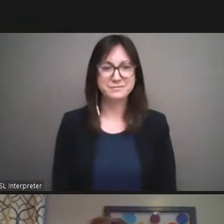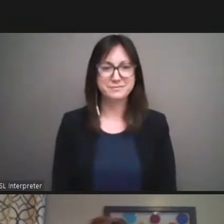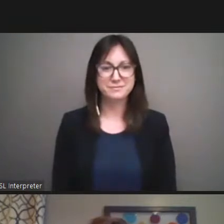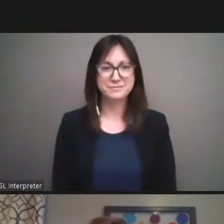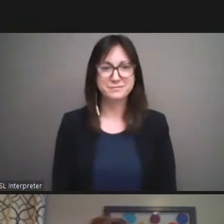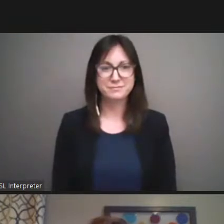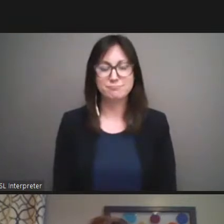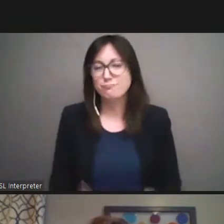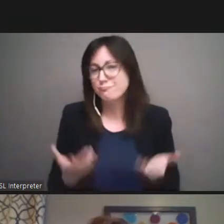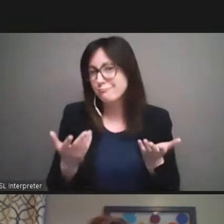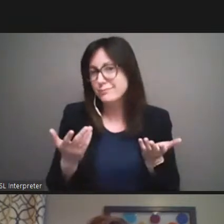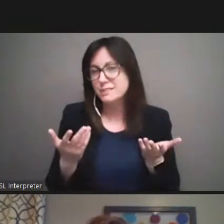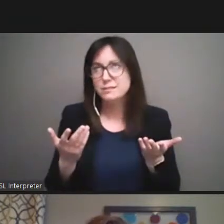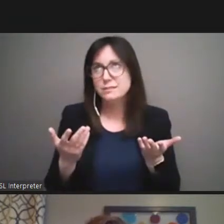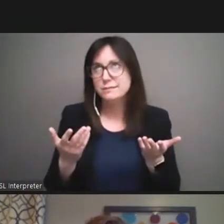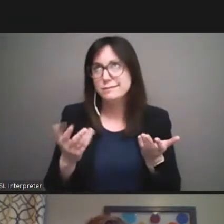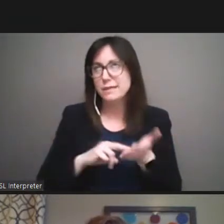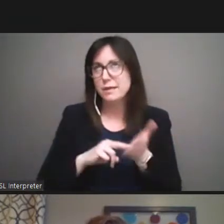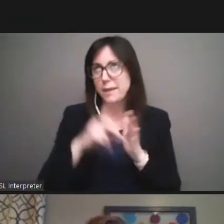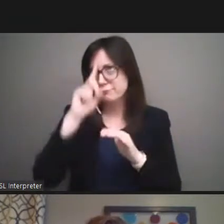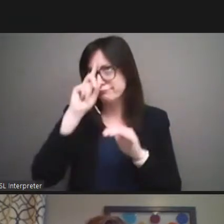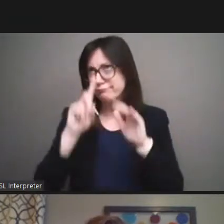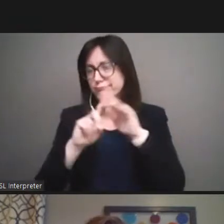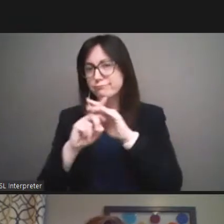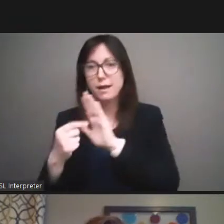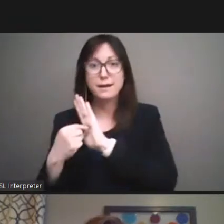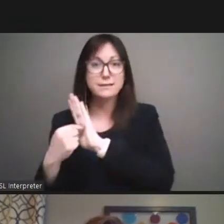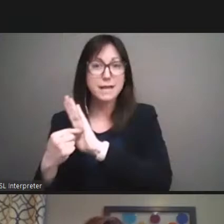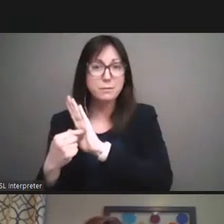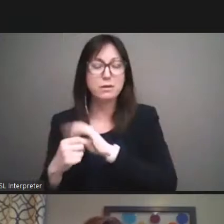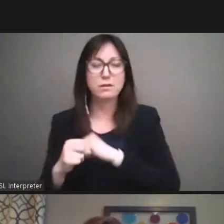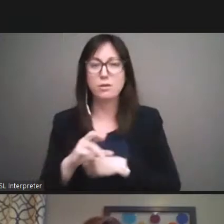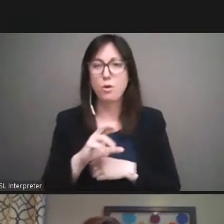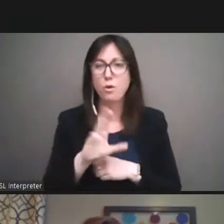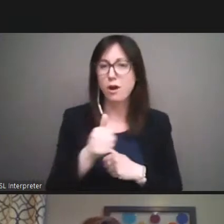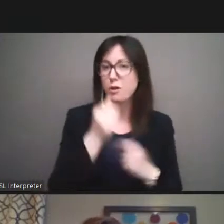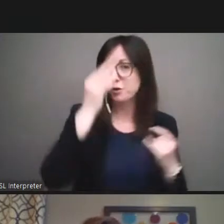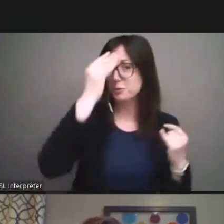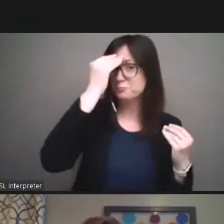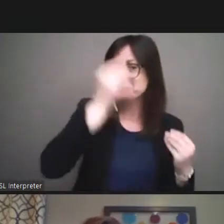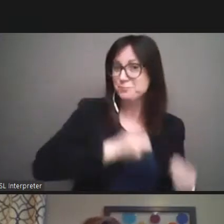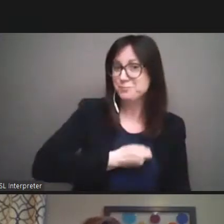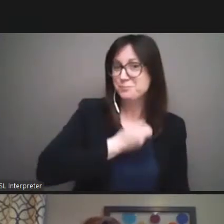Whether that be an example or additional thoughts to share.